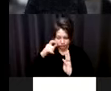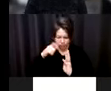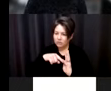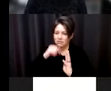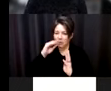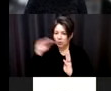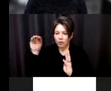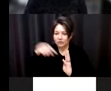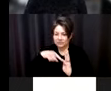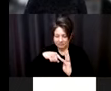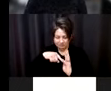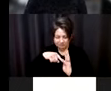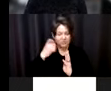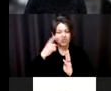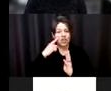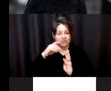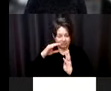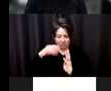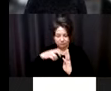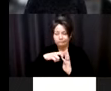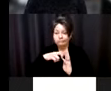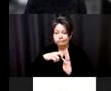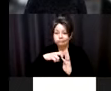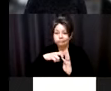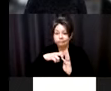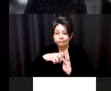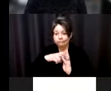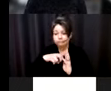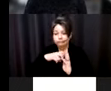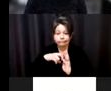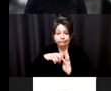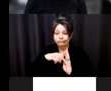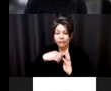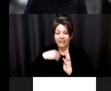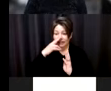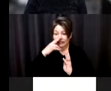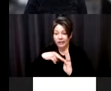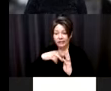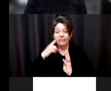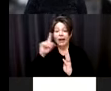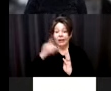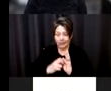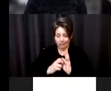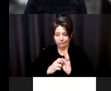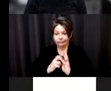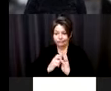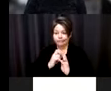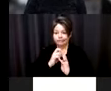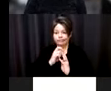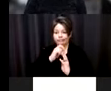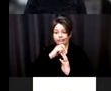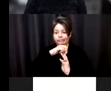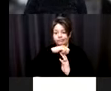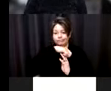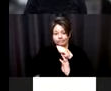moving. She was just writhing around down there, having a great time. And finally she crawled out and over the edge of the